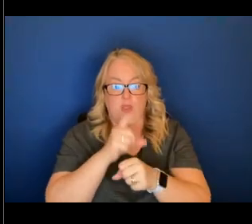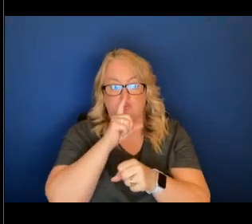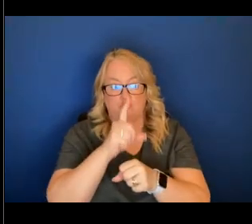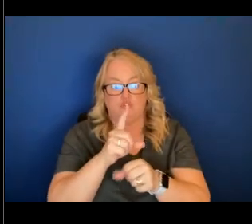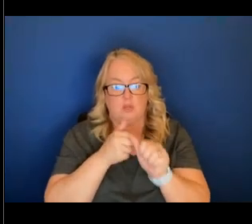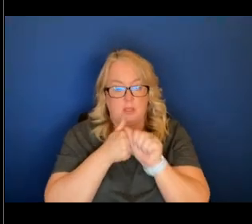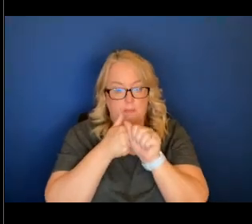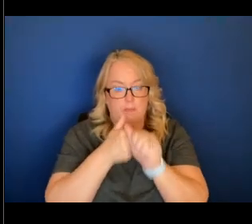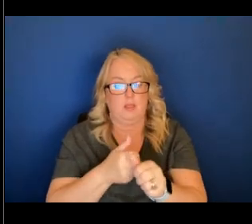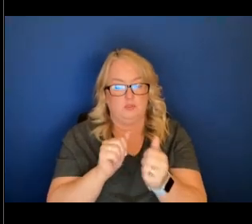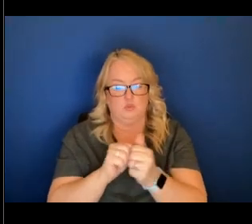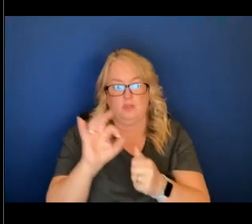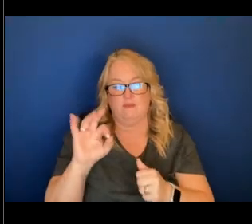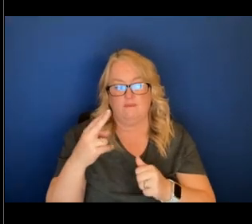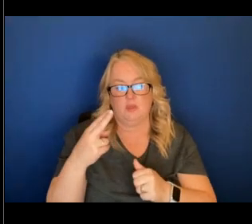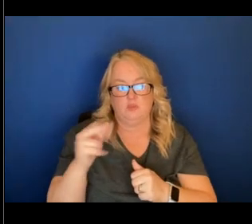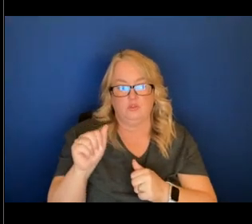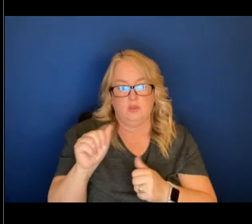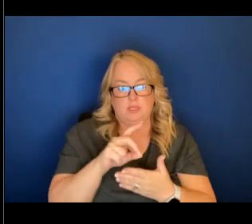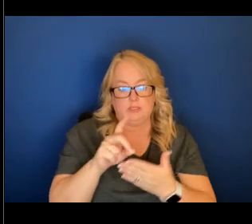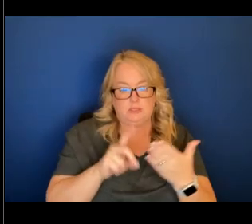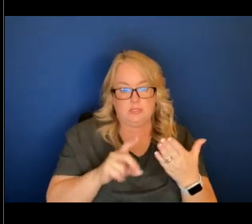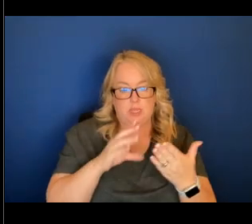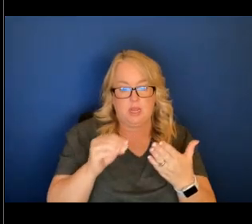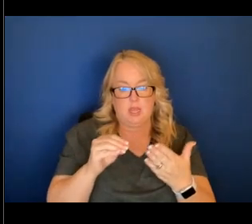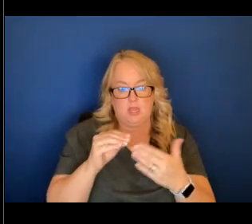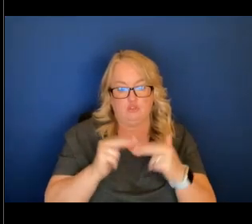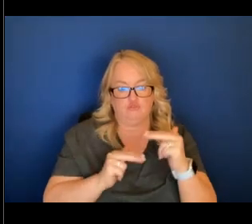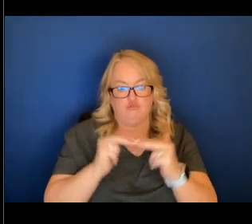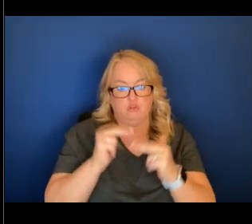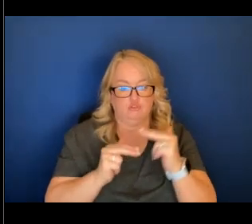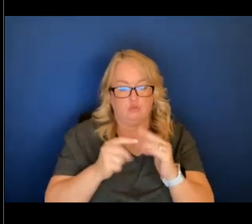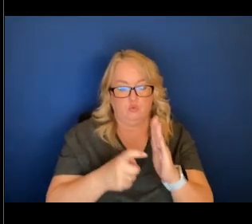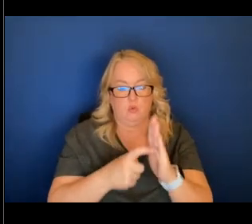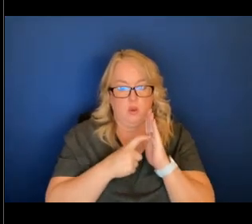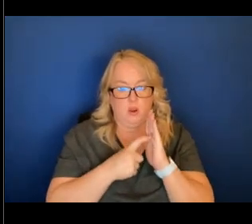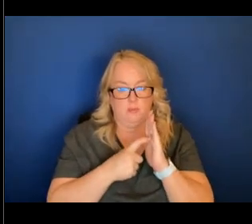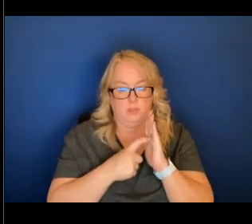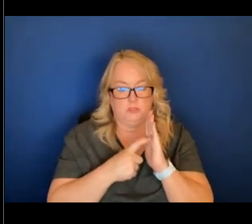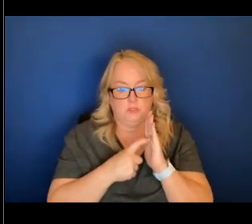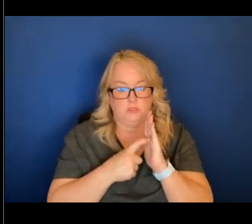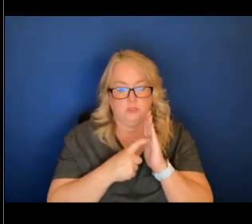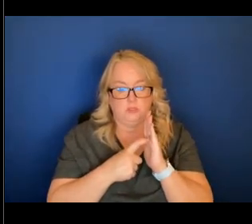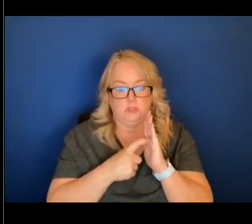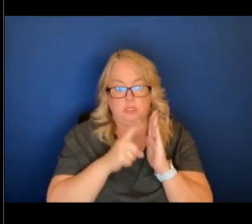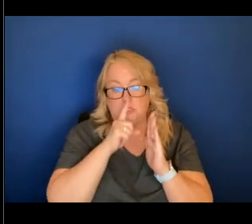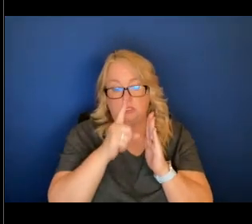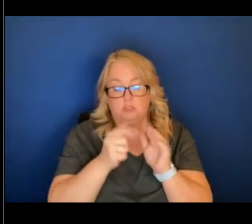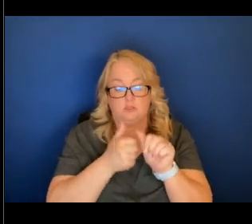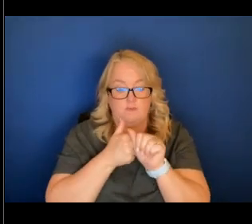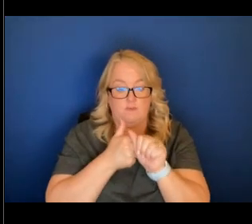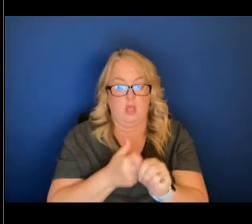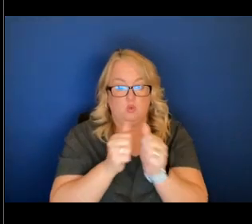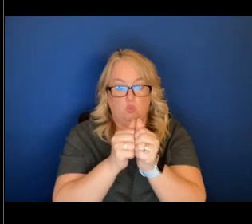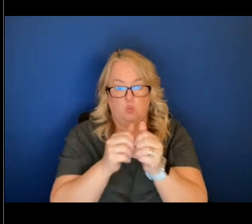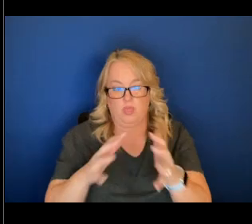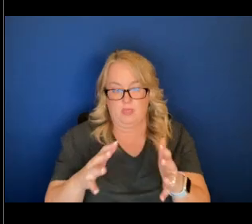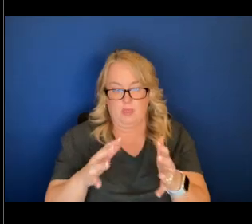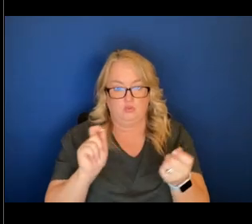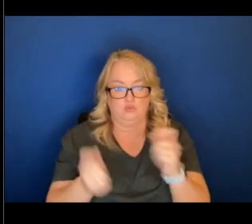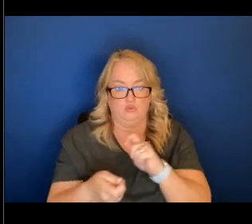with the FHA's design and construction requirements if followed without